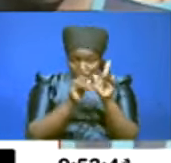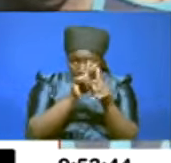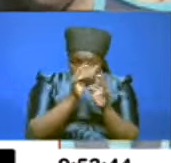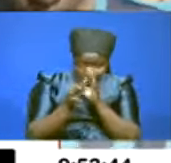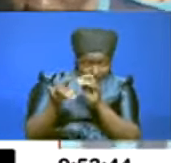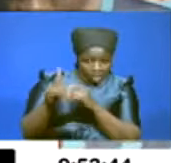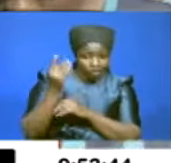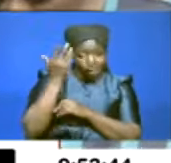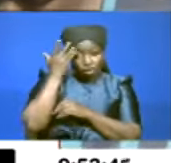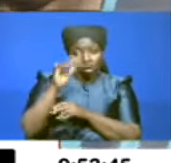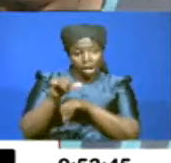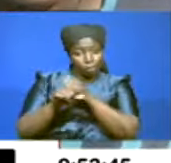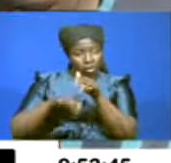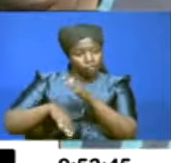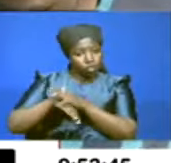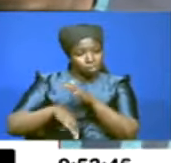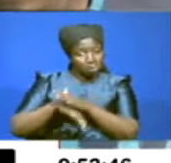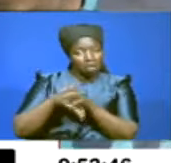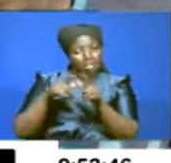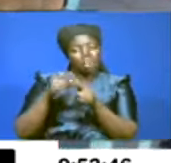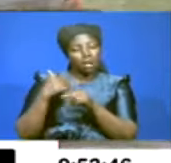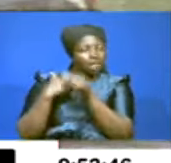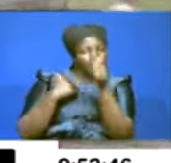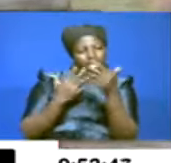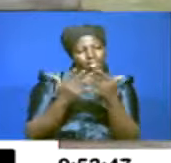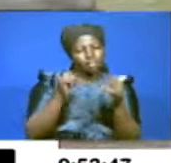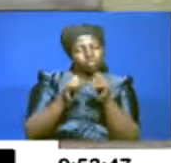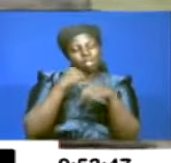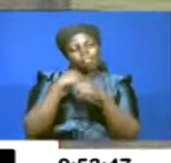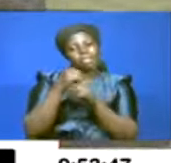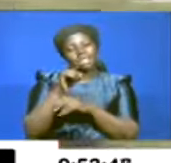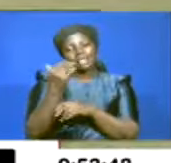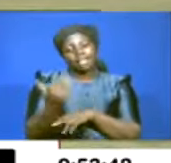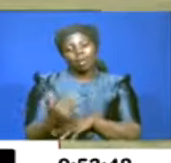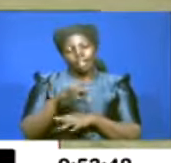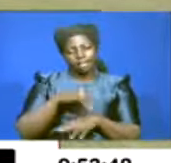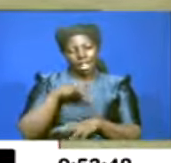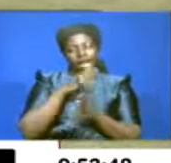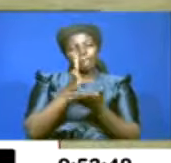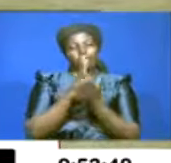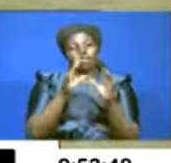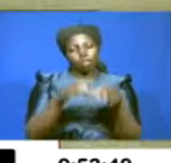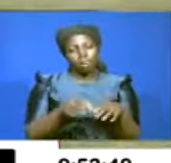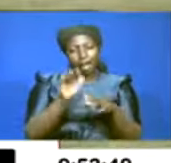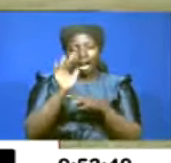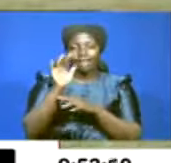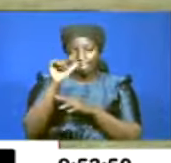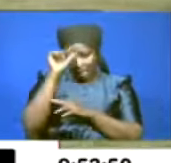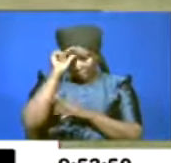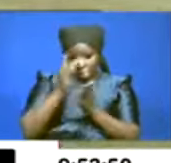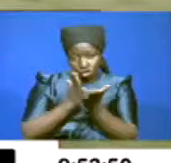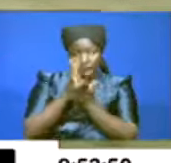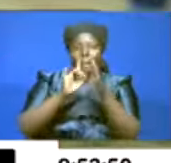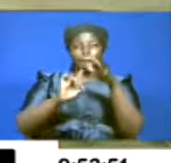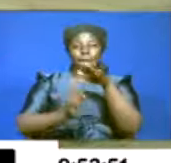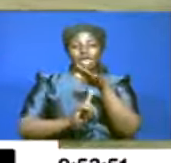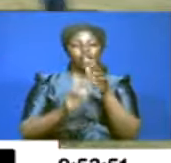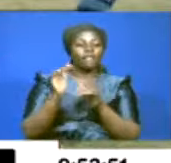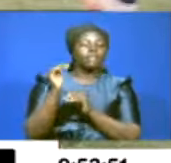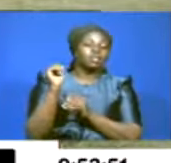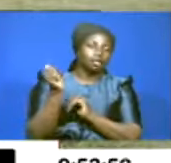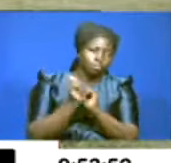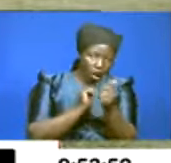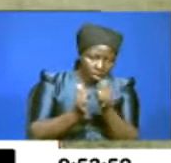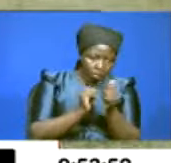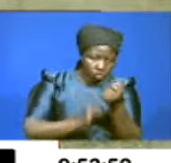mambo ya ball inafanya mtoto a feel part of the community. They are calling on the government through the Ministry of Sports to support the